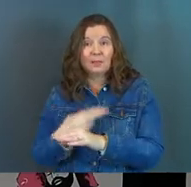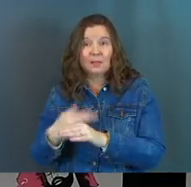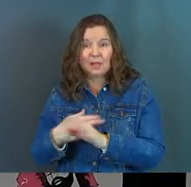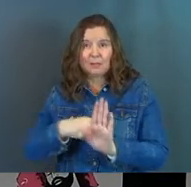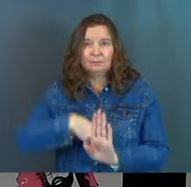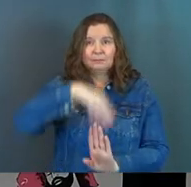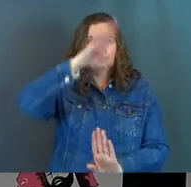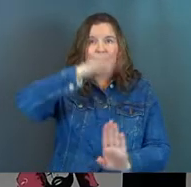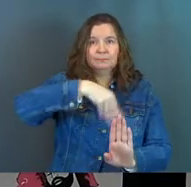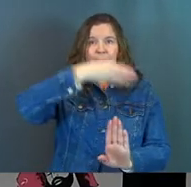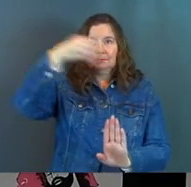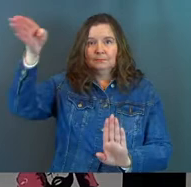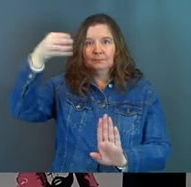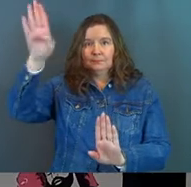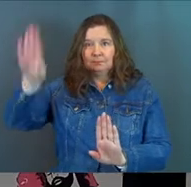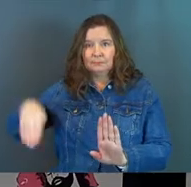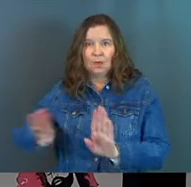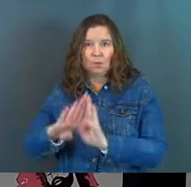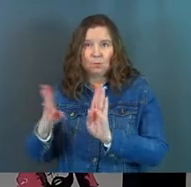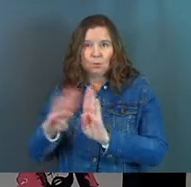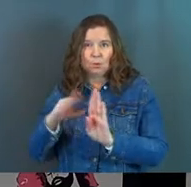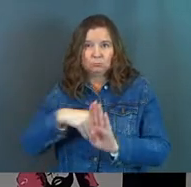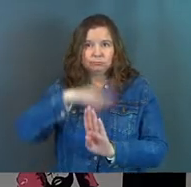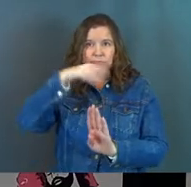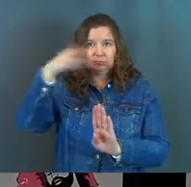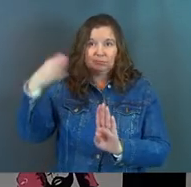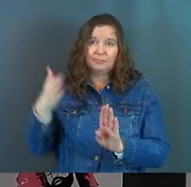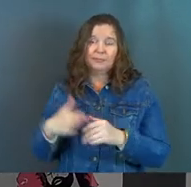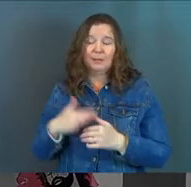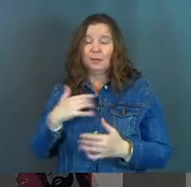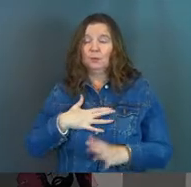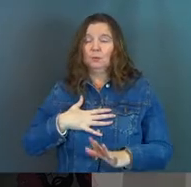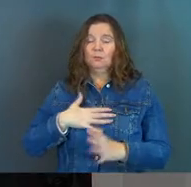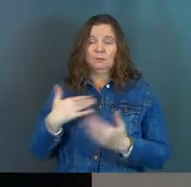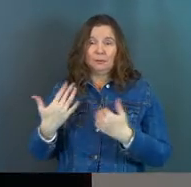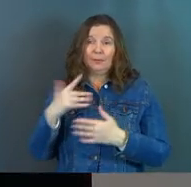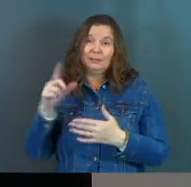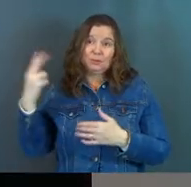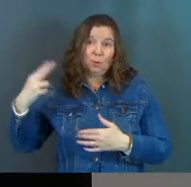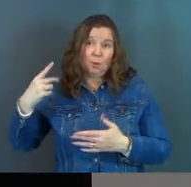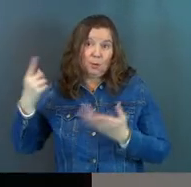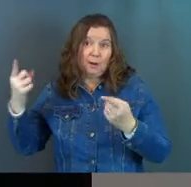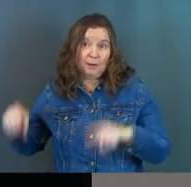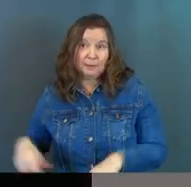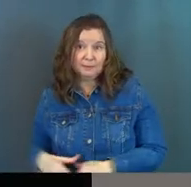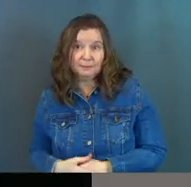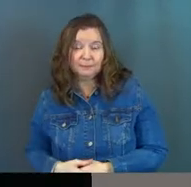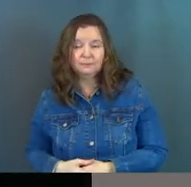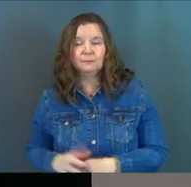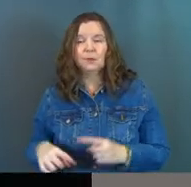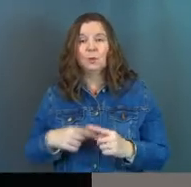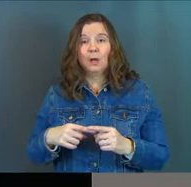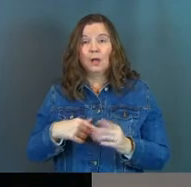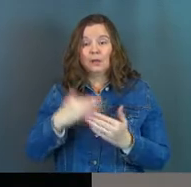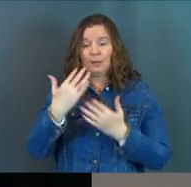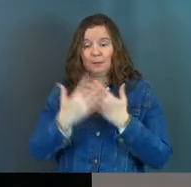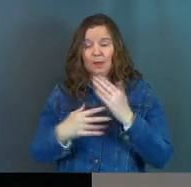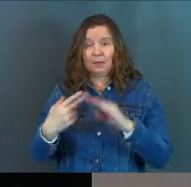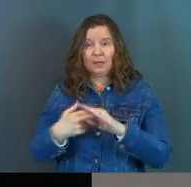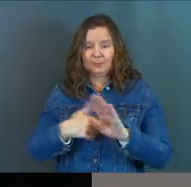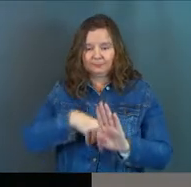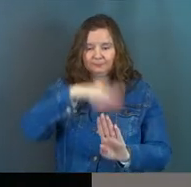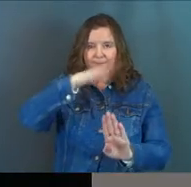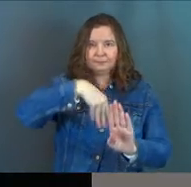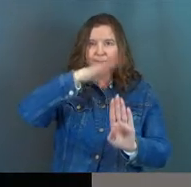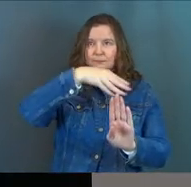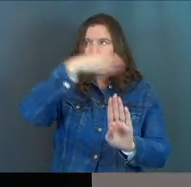put it across your doorpost. Maybe this is too violent for you this morning, but this is historical. This is what happened. And when they put the blood of the lamb across